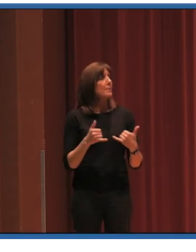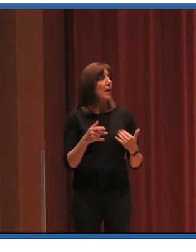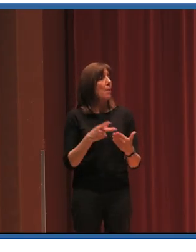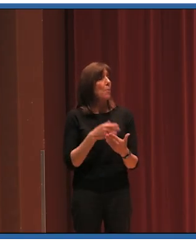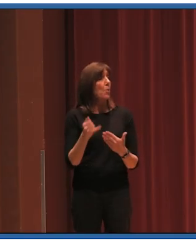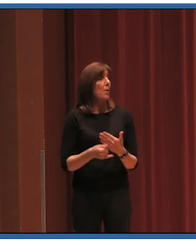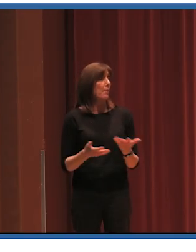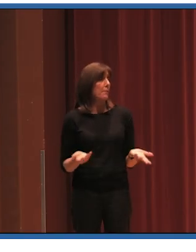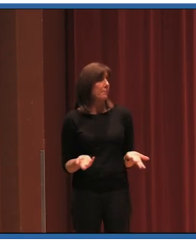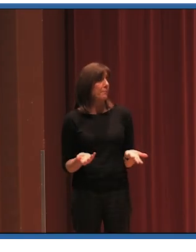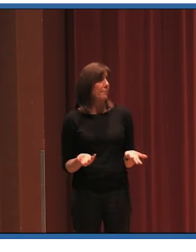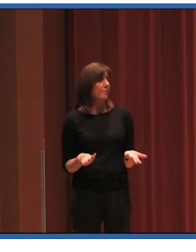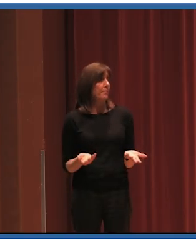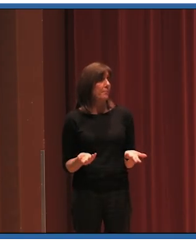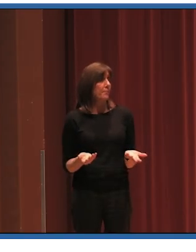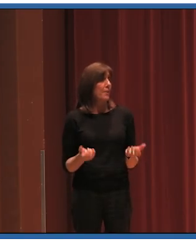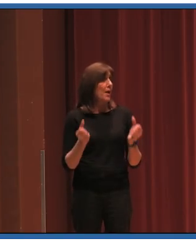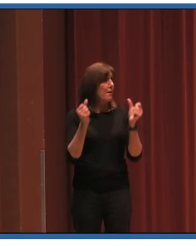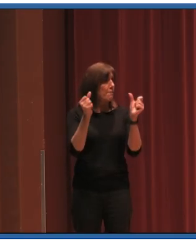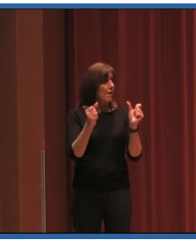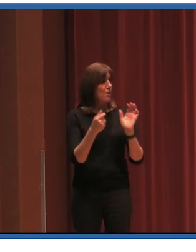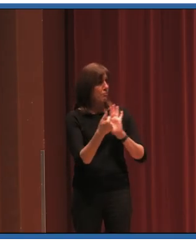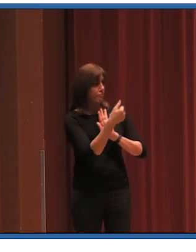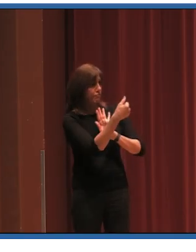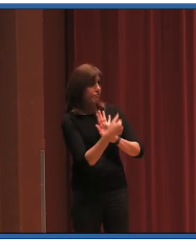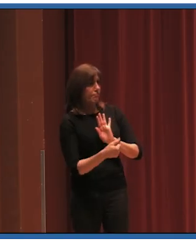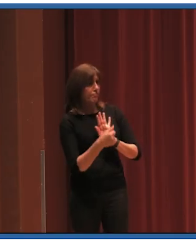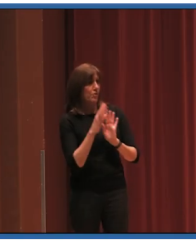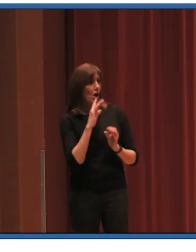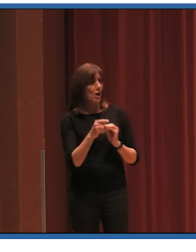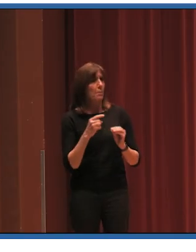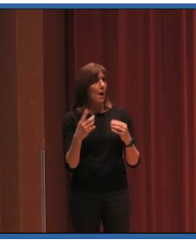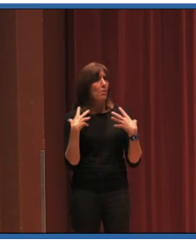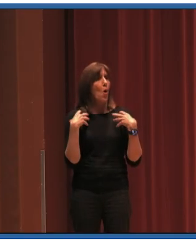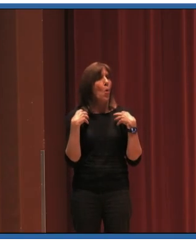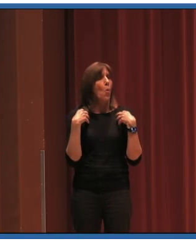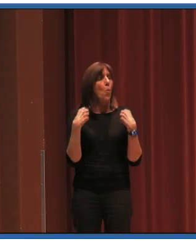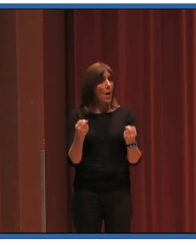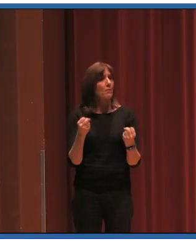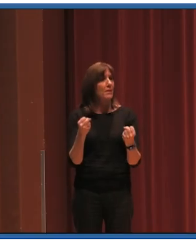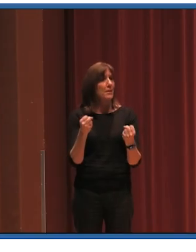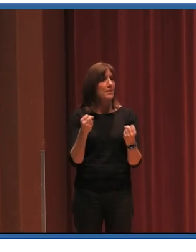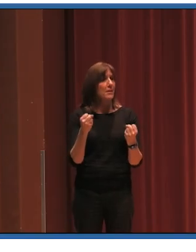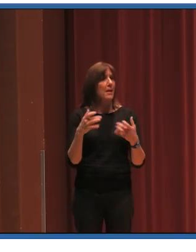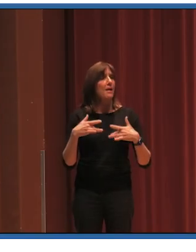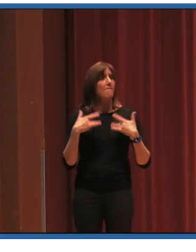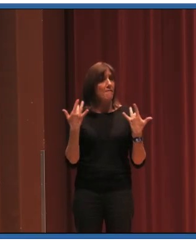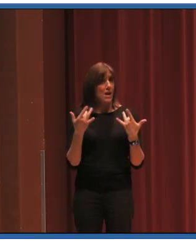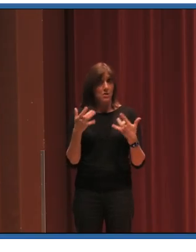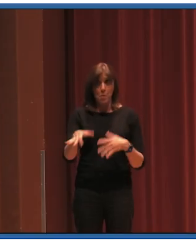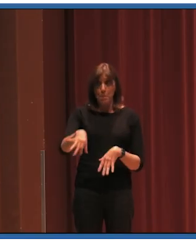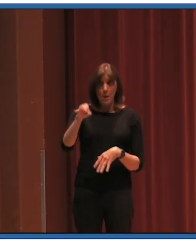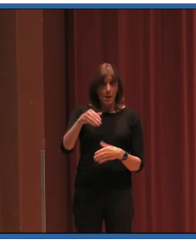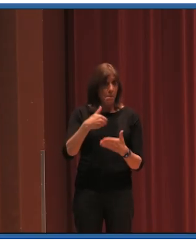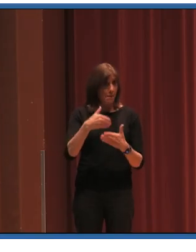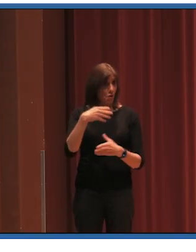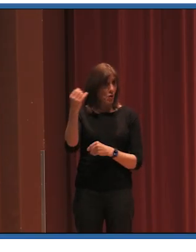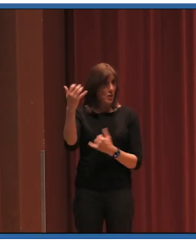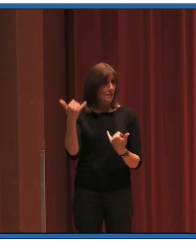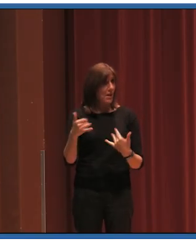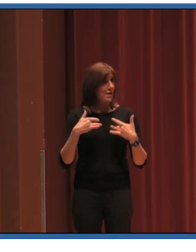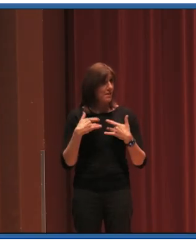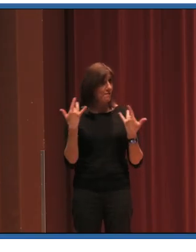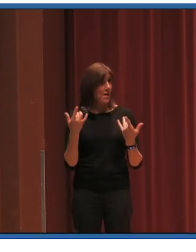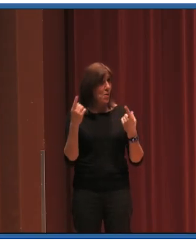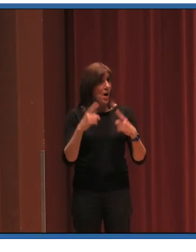programming, flyers calling attention to this year's Harkin on Wellness Summit are available for you to pick up here this evening. The event, which takes